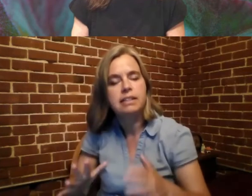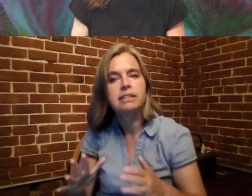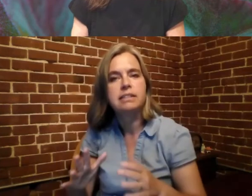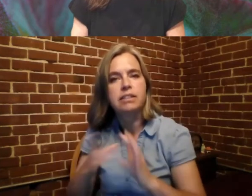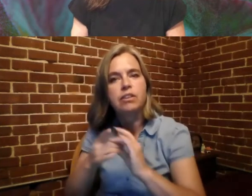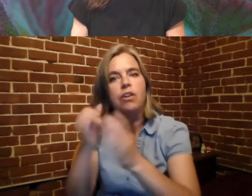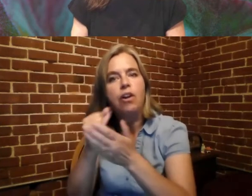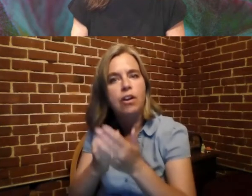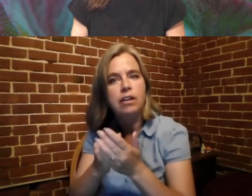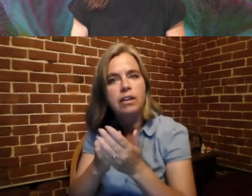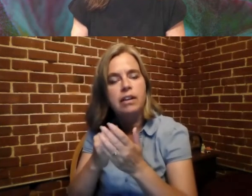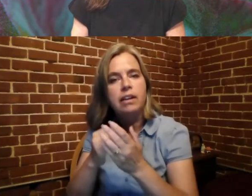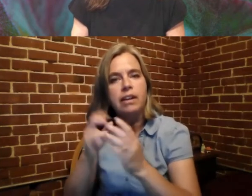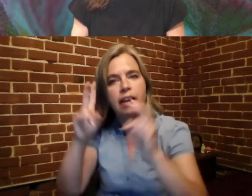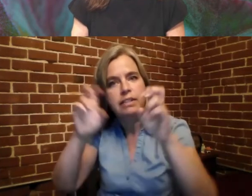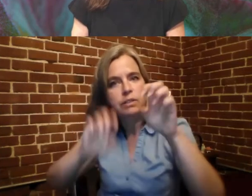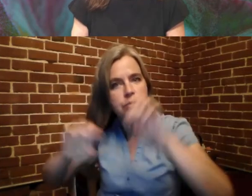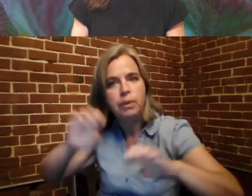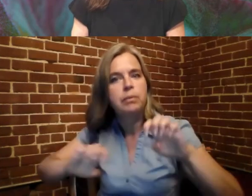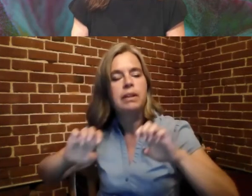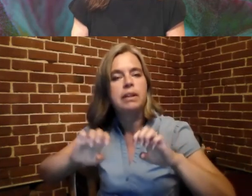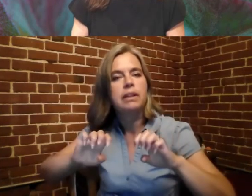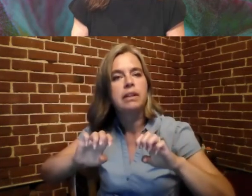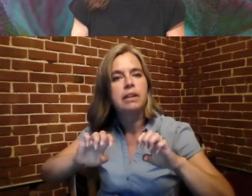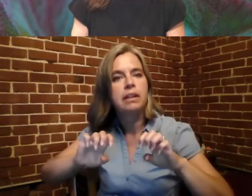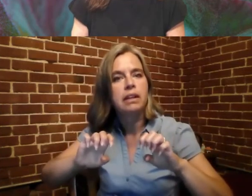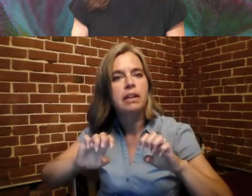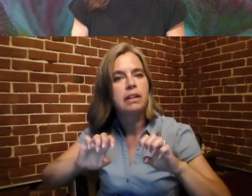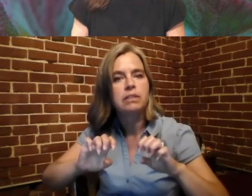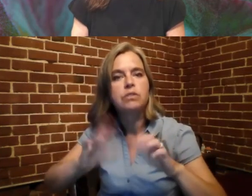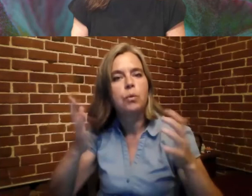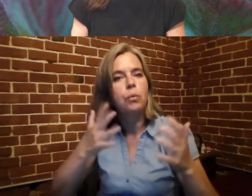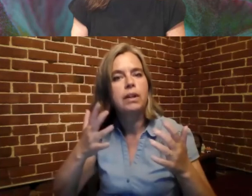theorizing. What was the most surprising thing to you about grapevines and grafting